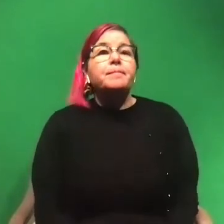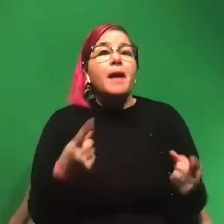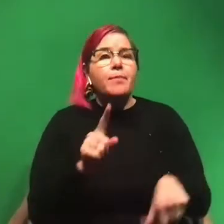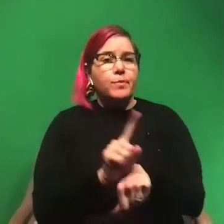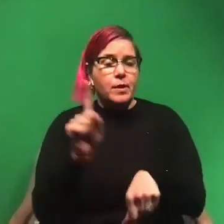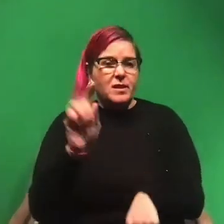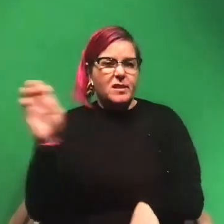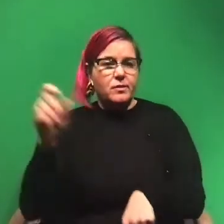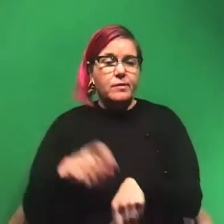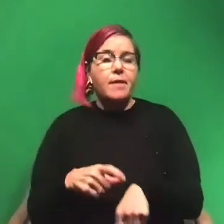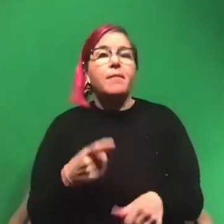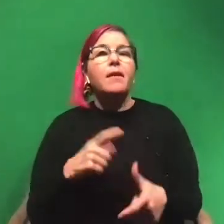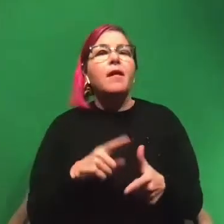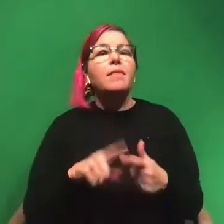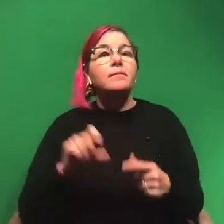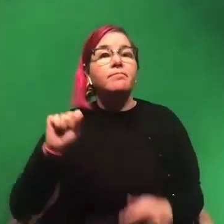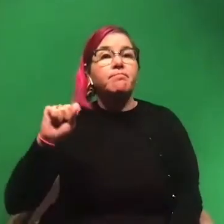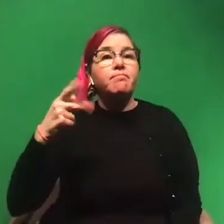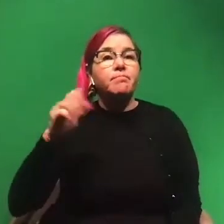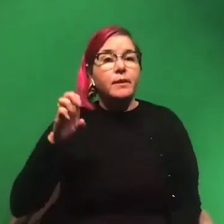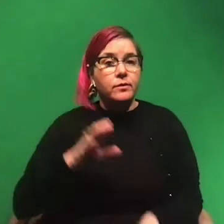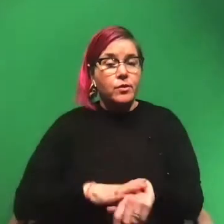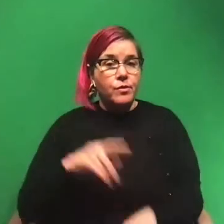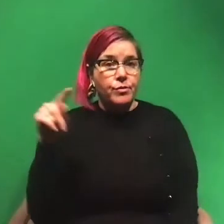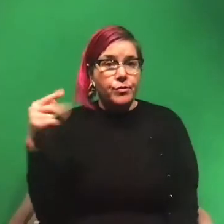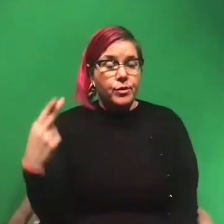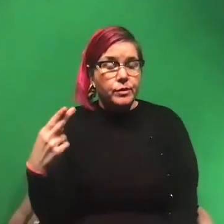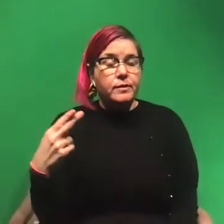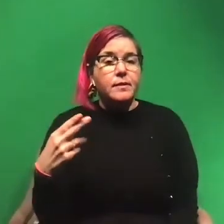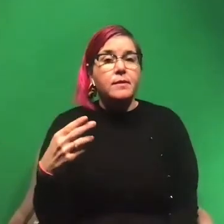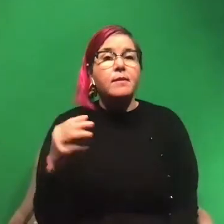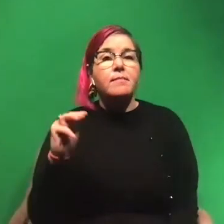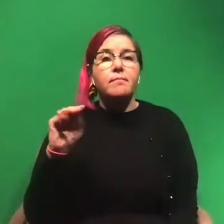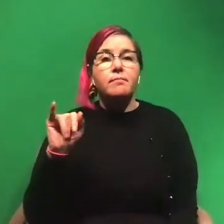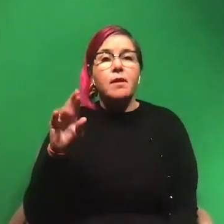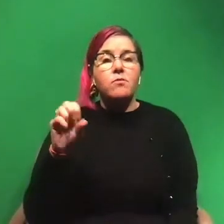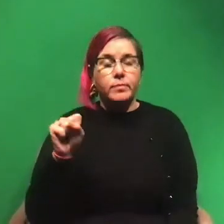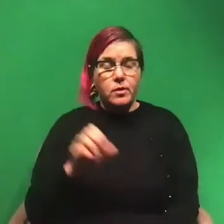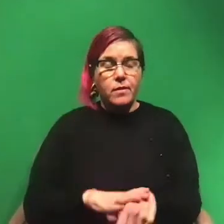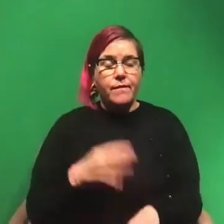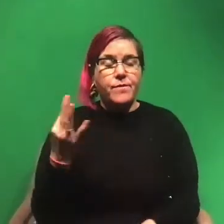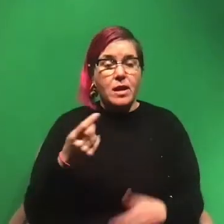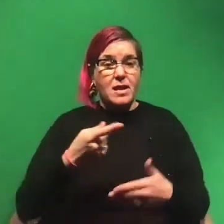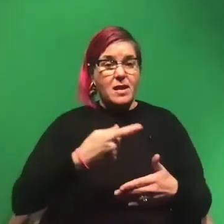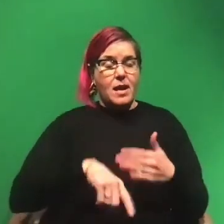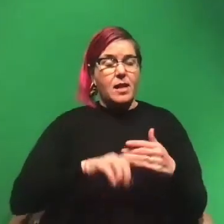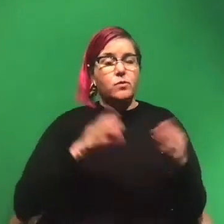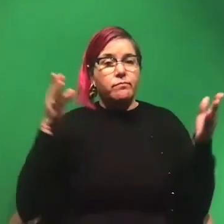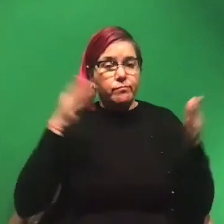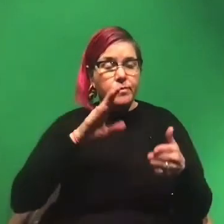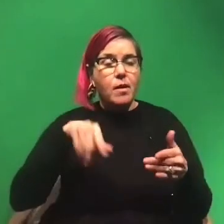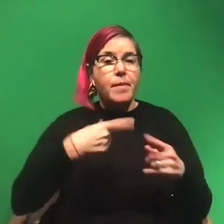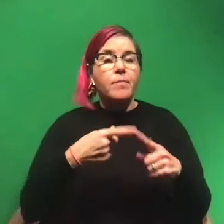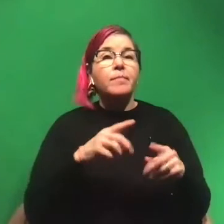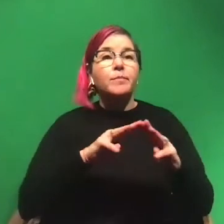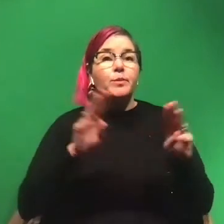1, and then we're talking about space on Thursday, and then microbes on Friday. Next week is all about museums.